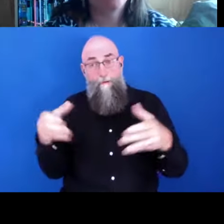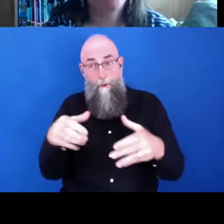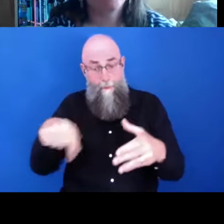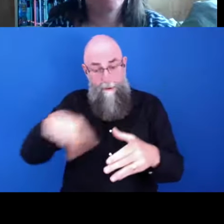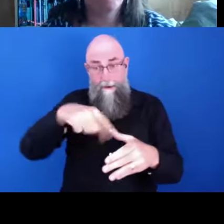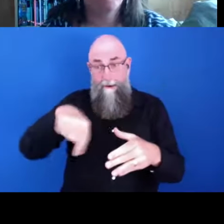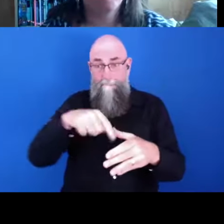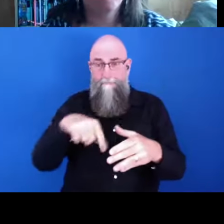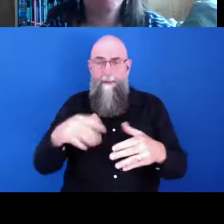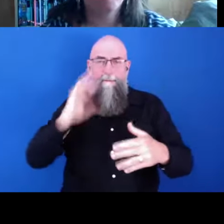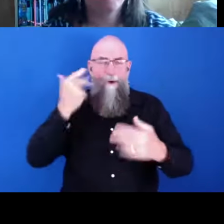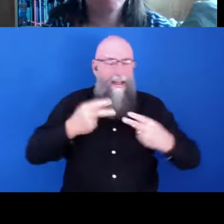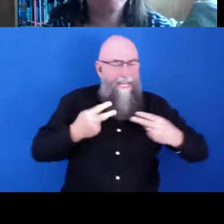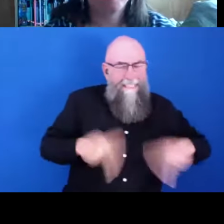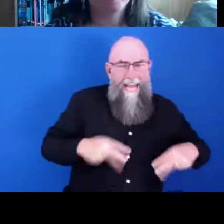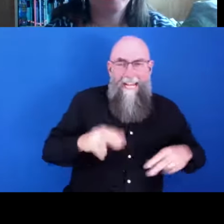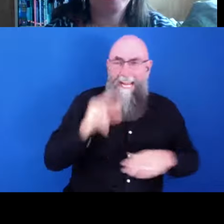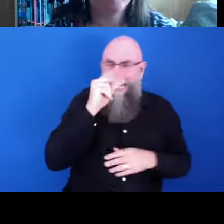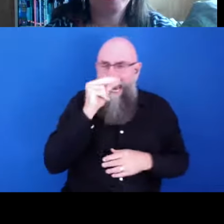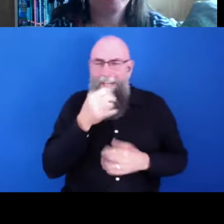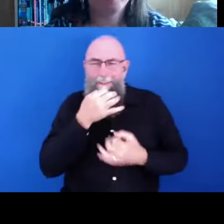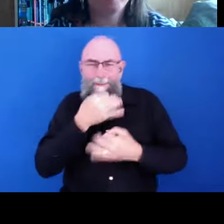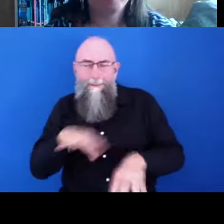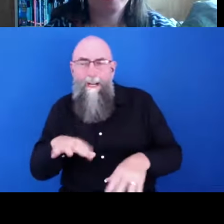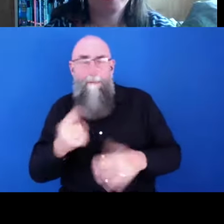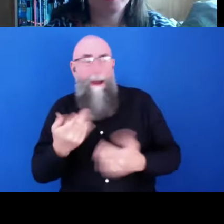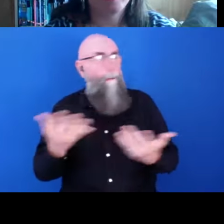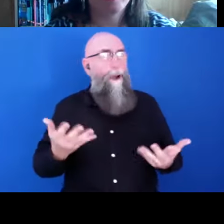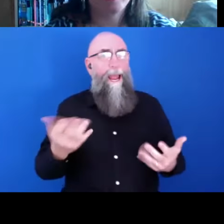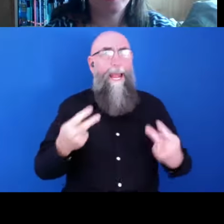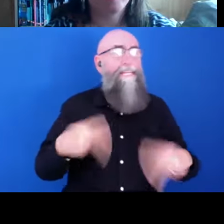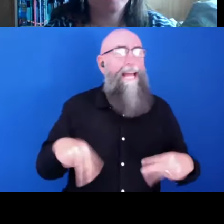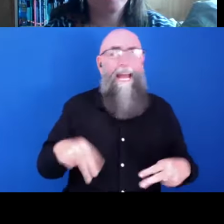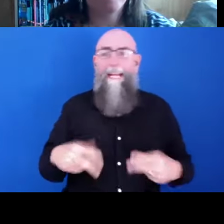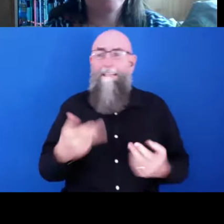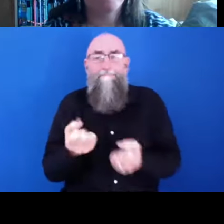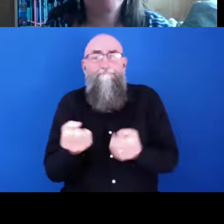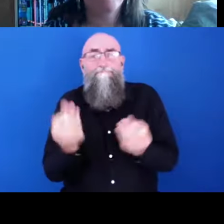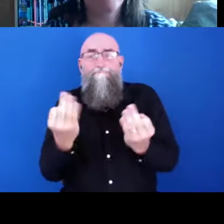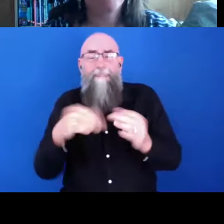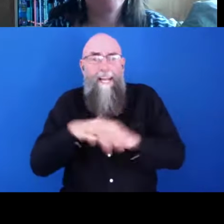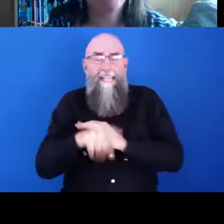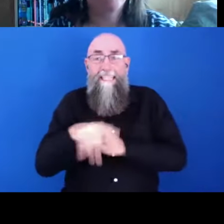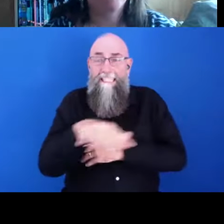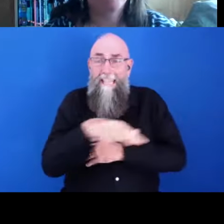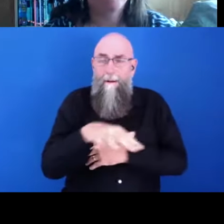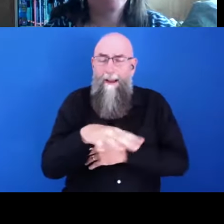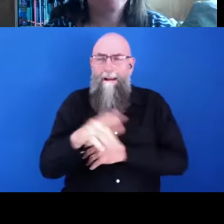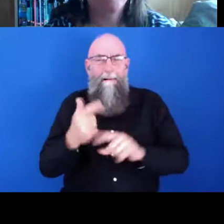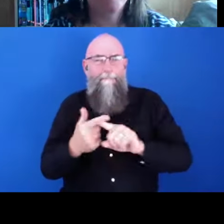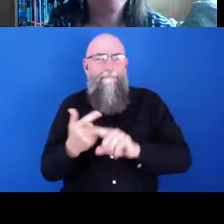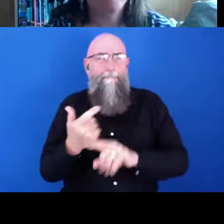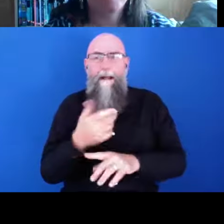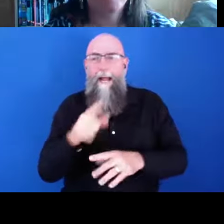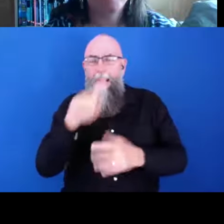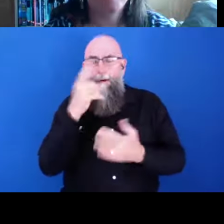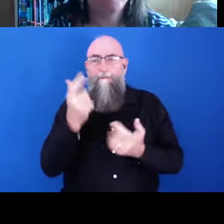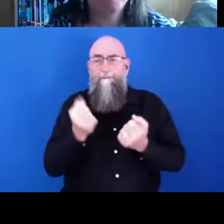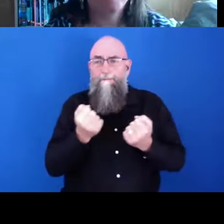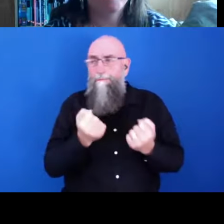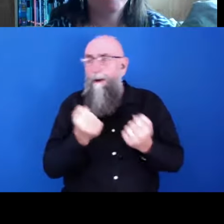used to do dance when they were little kids, but there wasn't anywhere to do stuff in, in Clunes. And it was too hard for them to travel to Ballarat to do